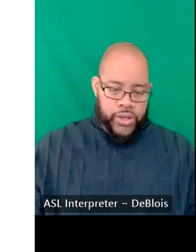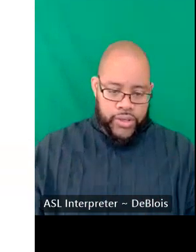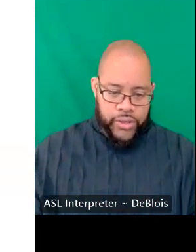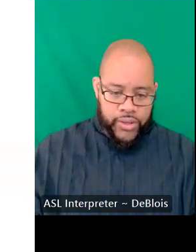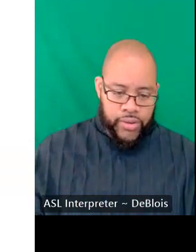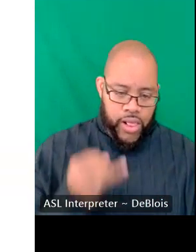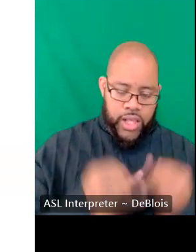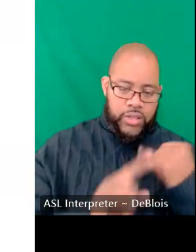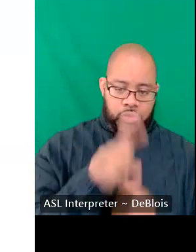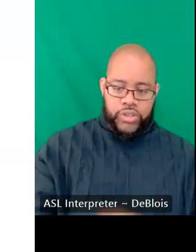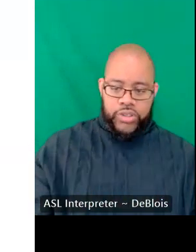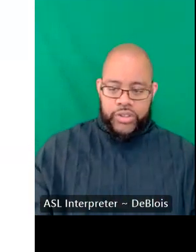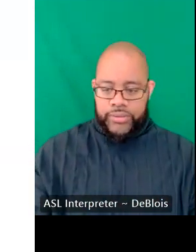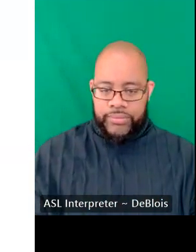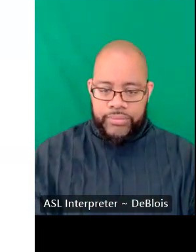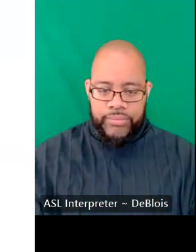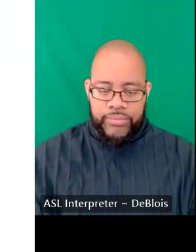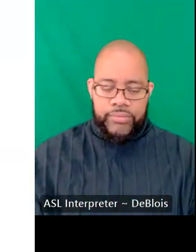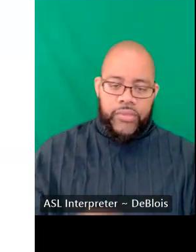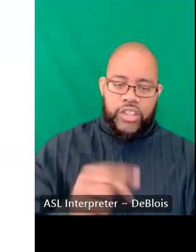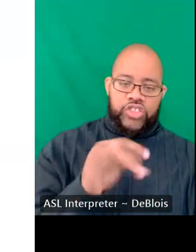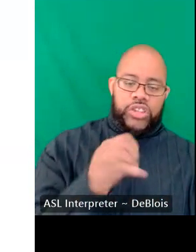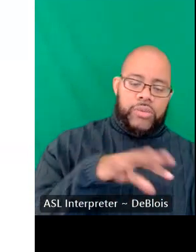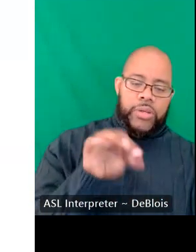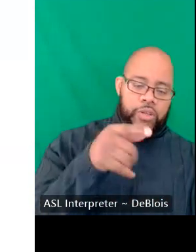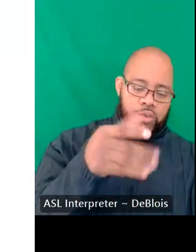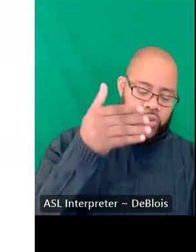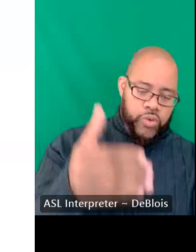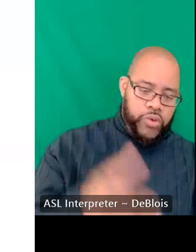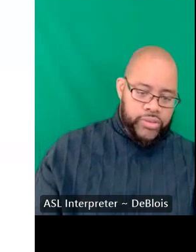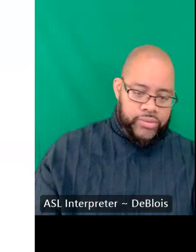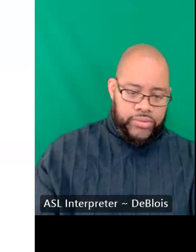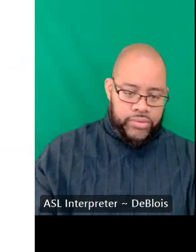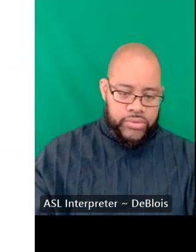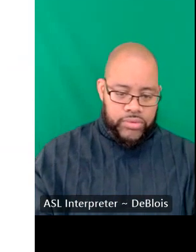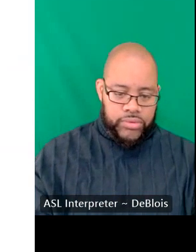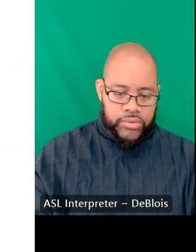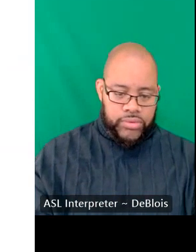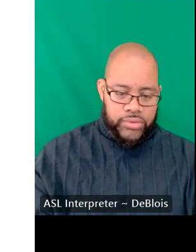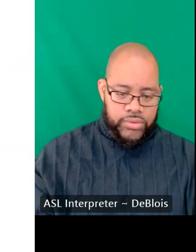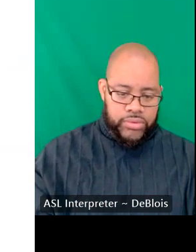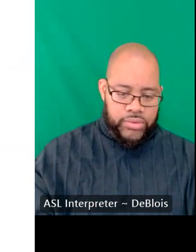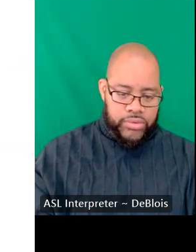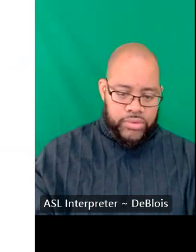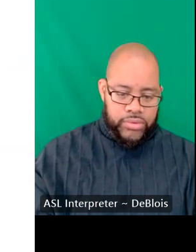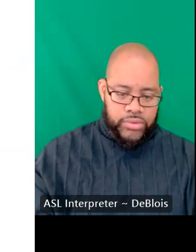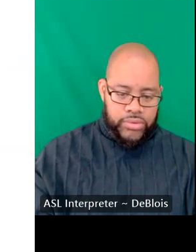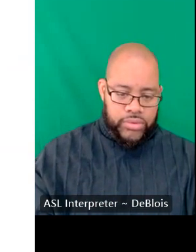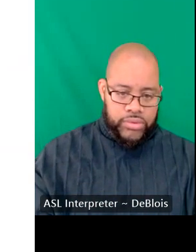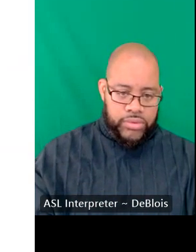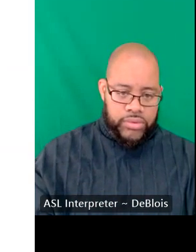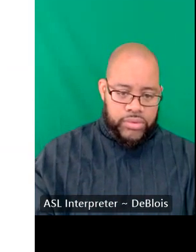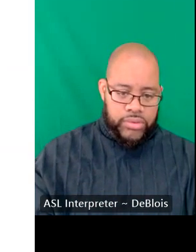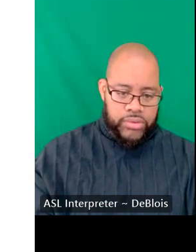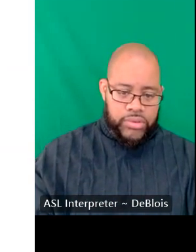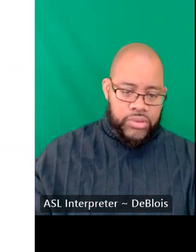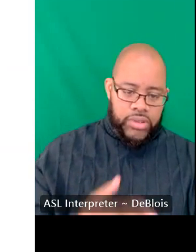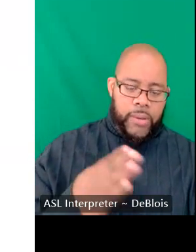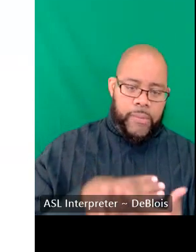last question, Angie, I'll let you pick. And Let's go ahead for 500 budget